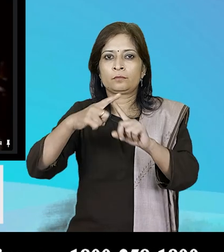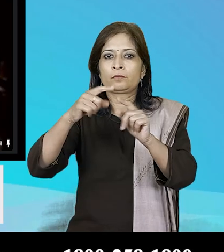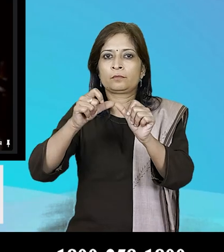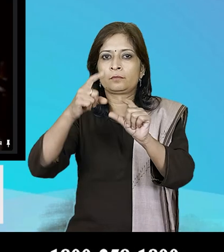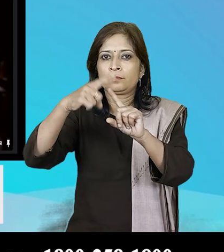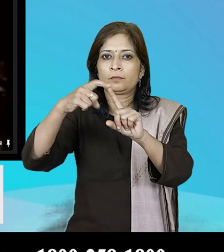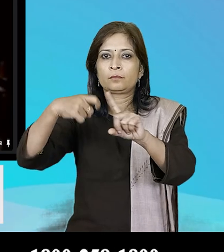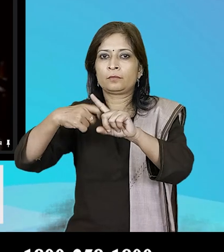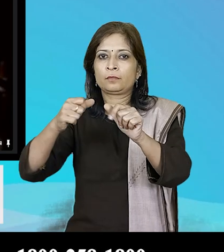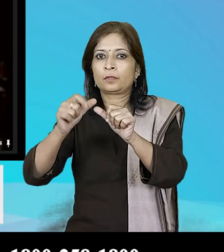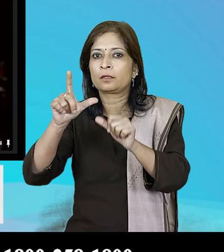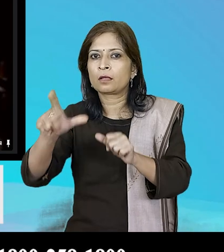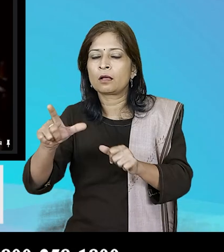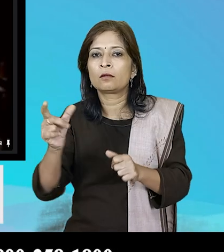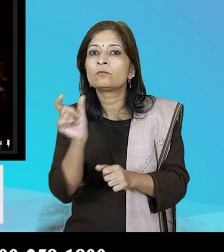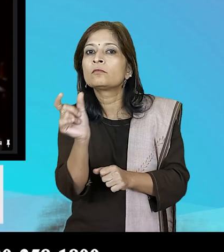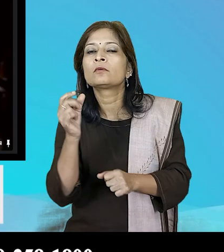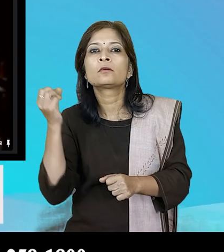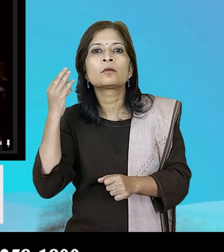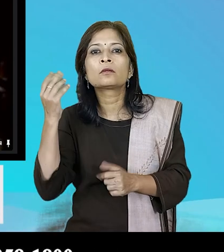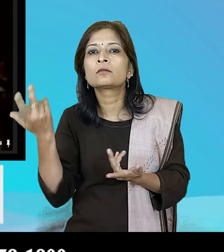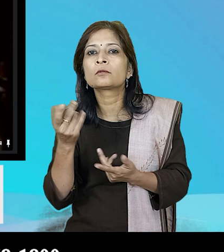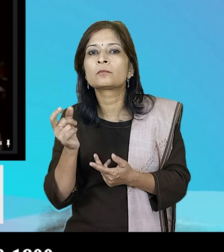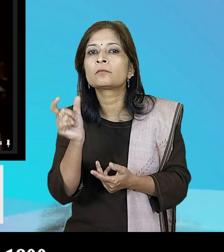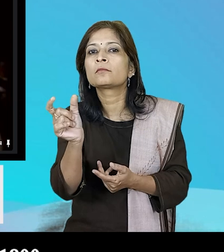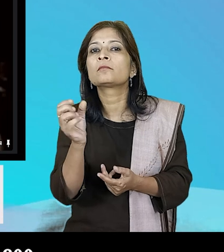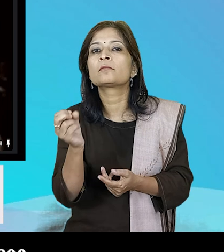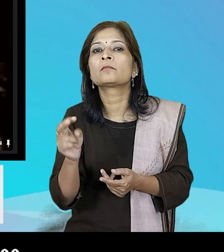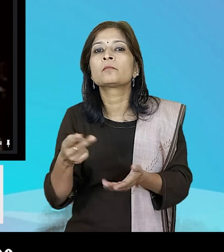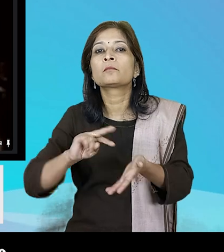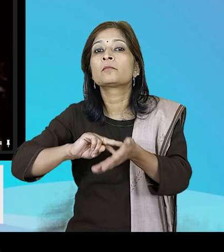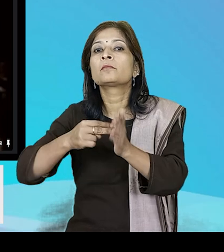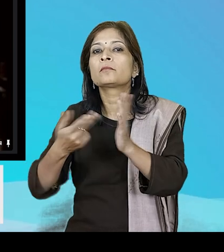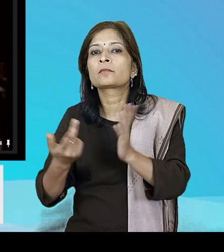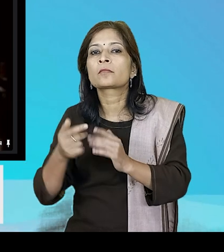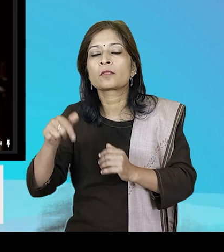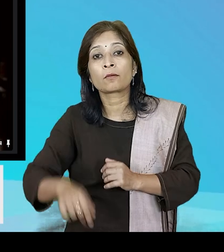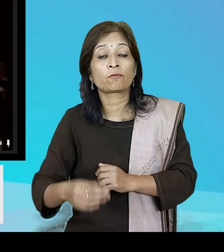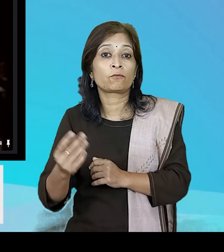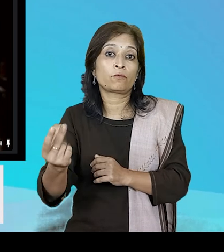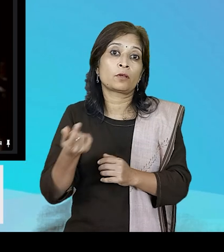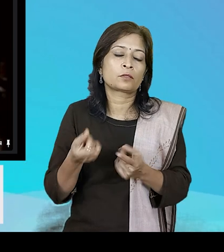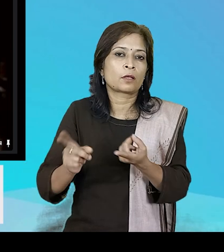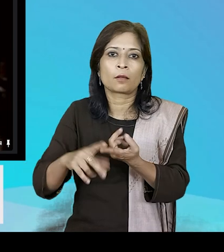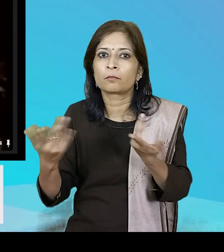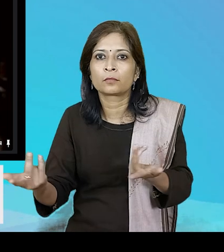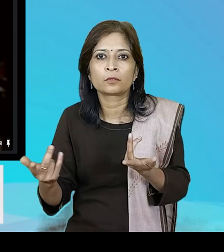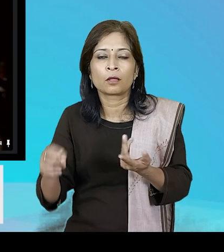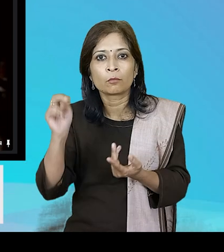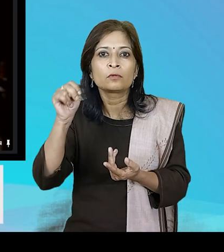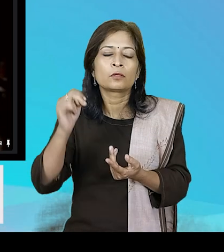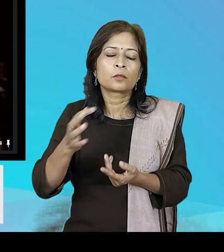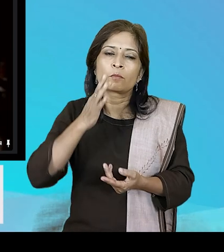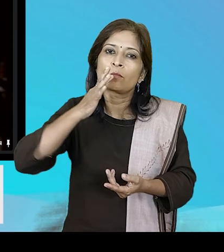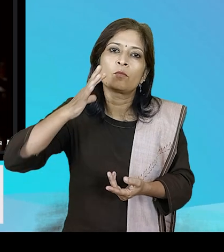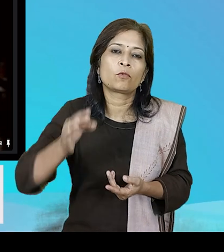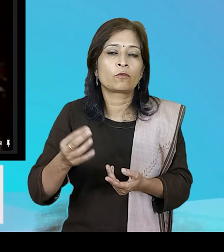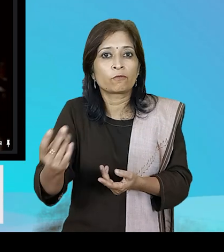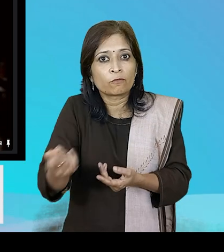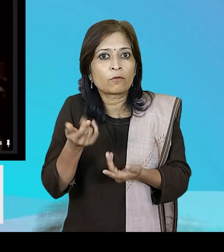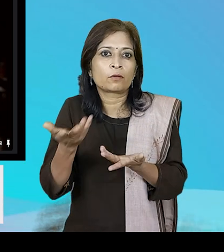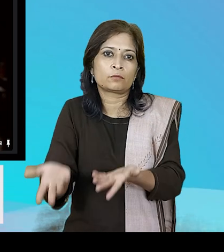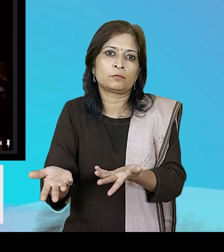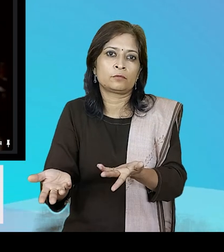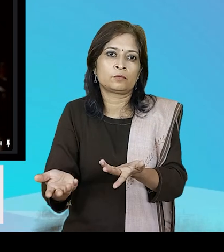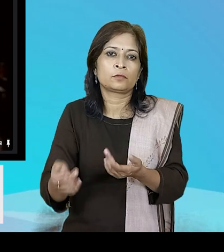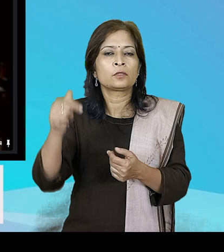of tatkal, Mhm. what the word tatkal implies emergency that you said, but Yes.